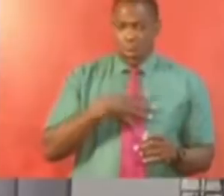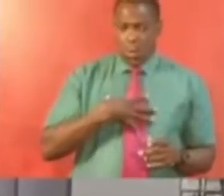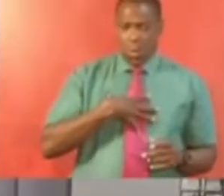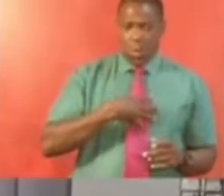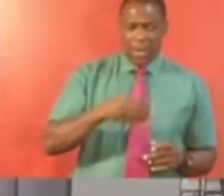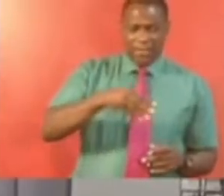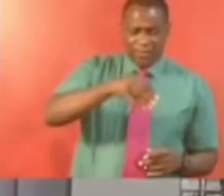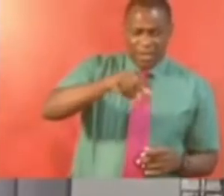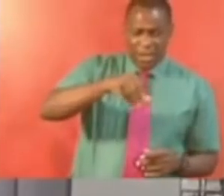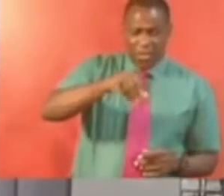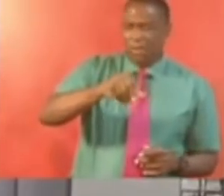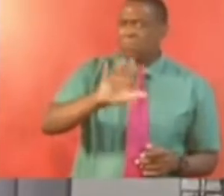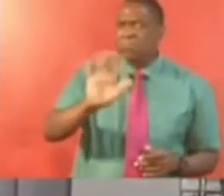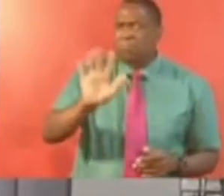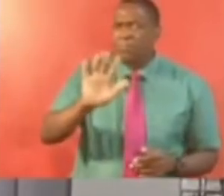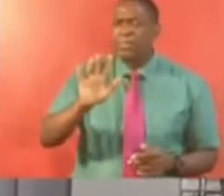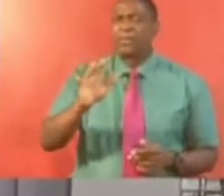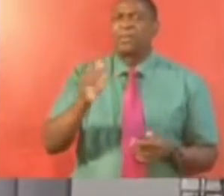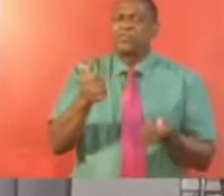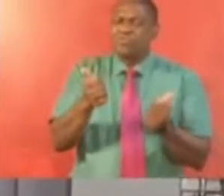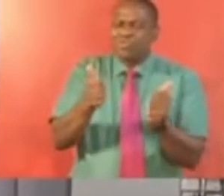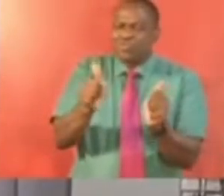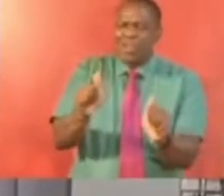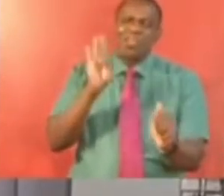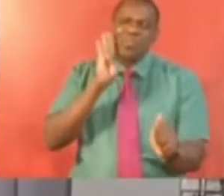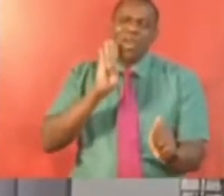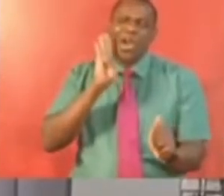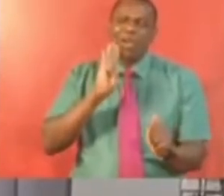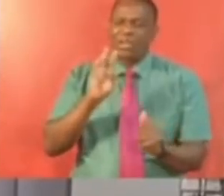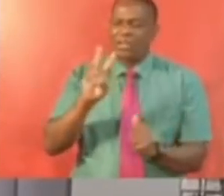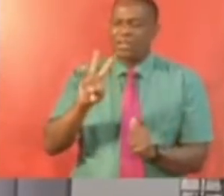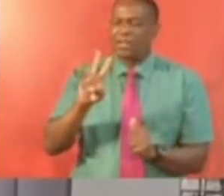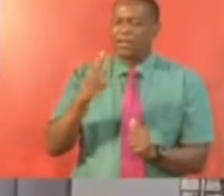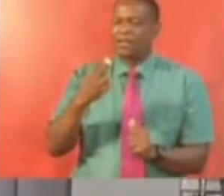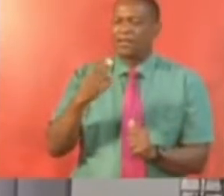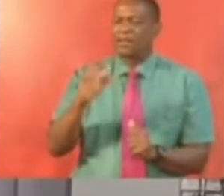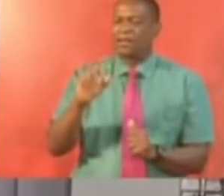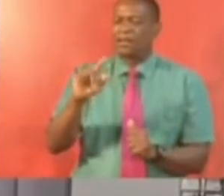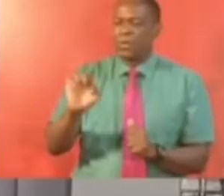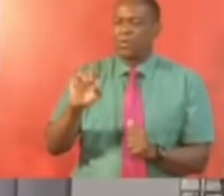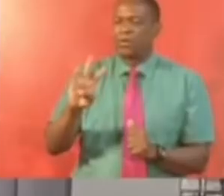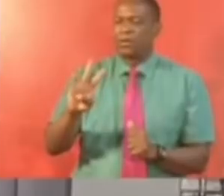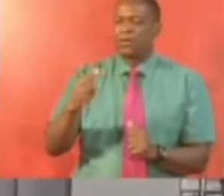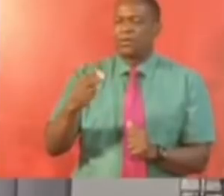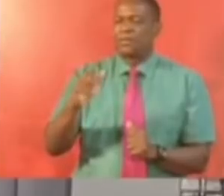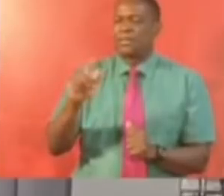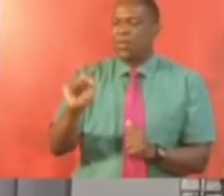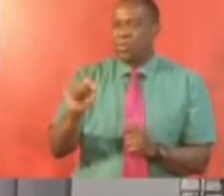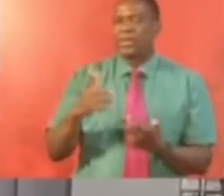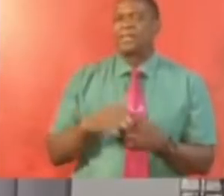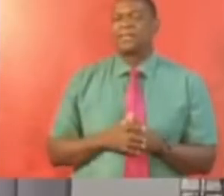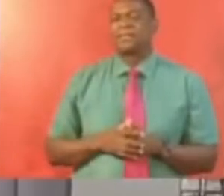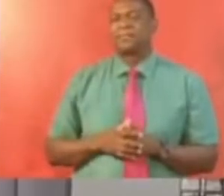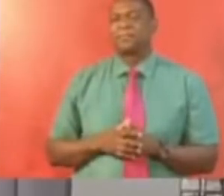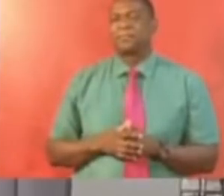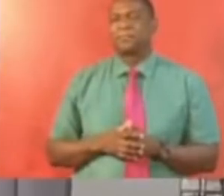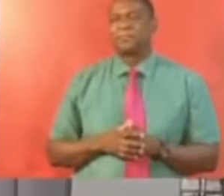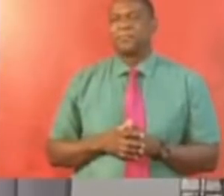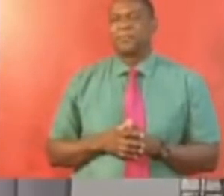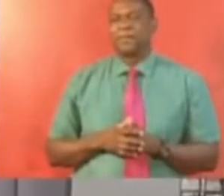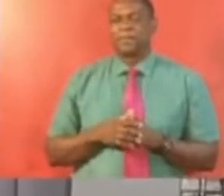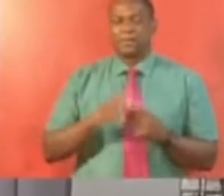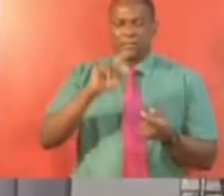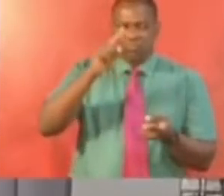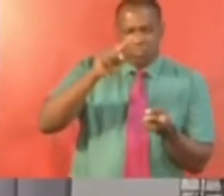more water, eat more fruits and vegetables. So that is what we are doing. And we don't wait in Trinidad for